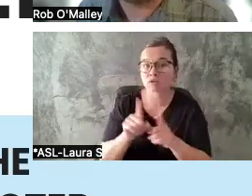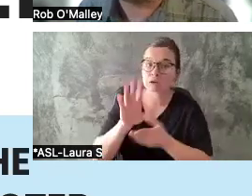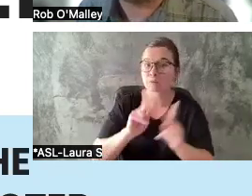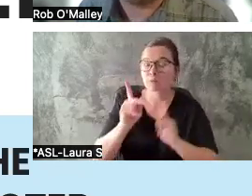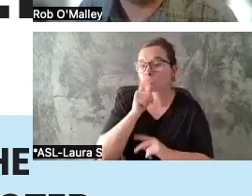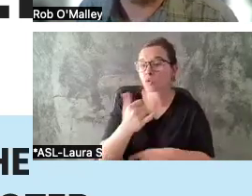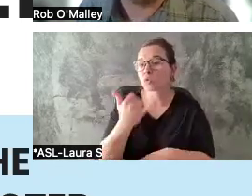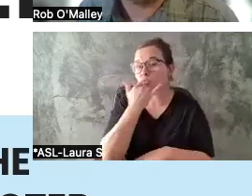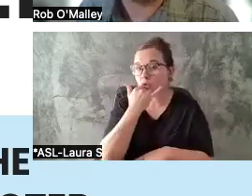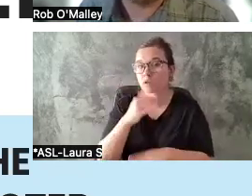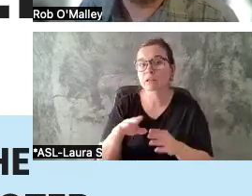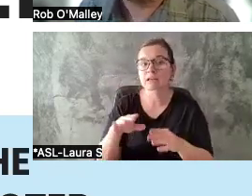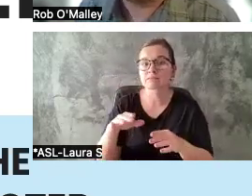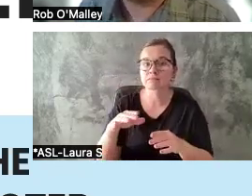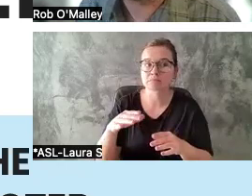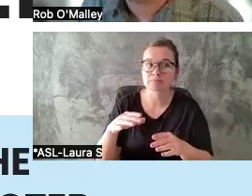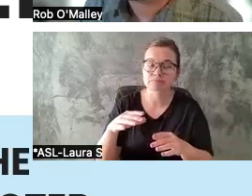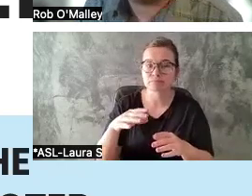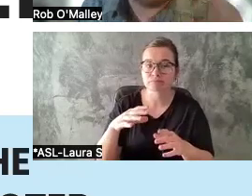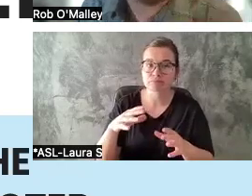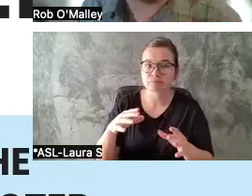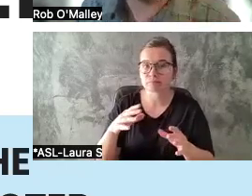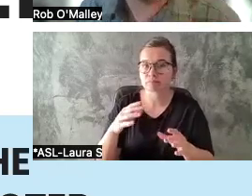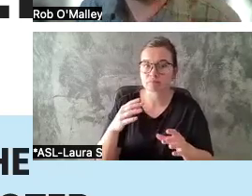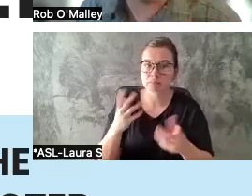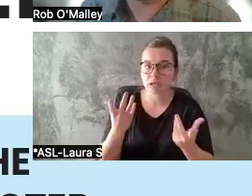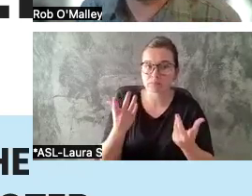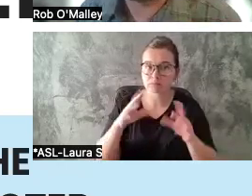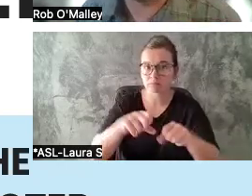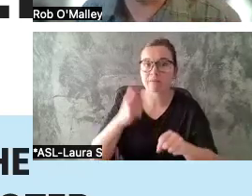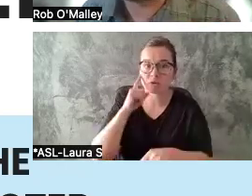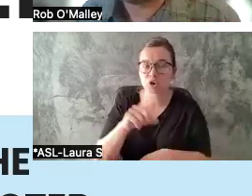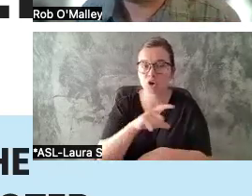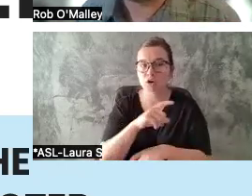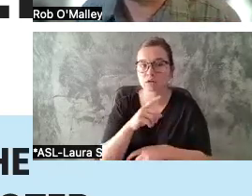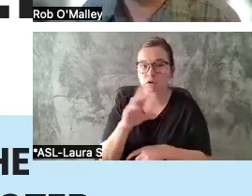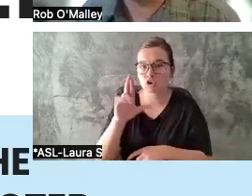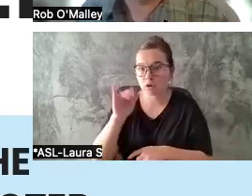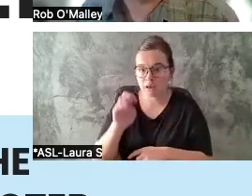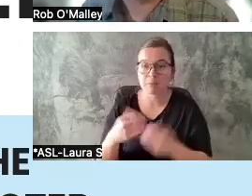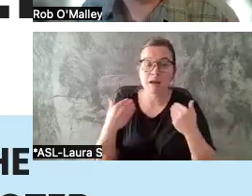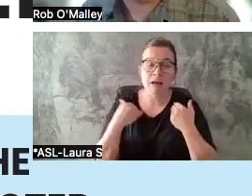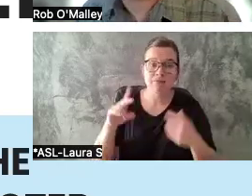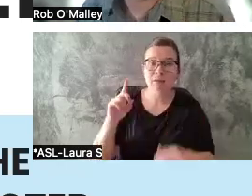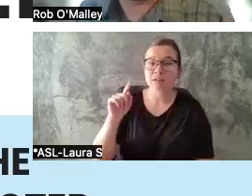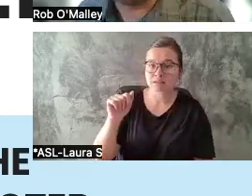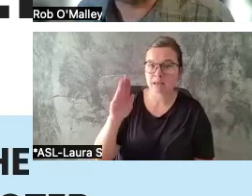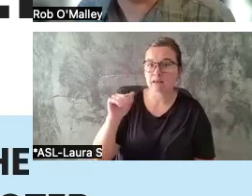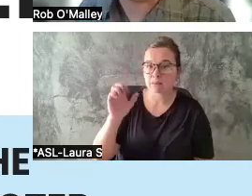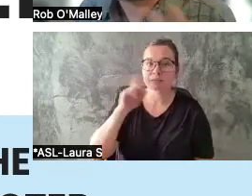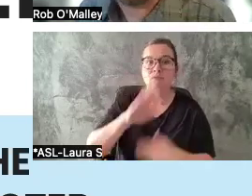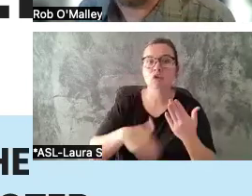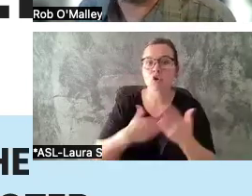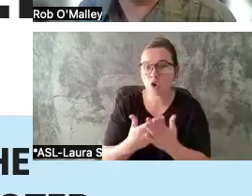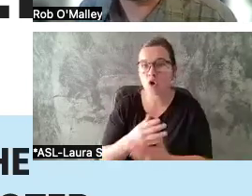wrongly convicted or accused of a crime. And some people go so far as to say, believing that having a database of, all